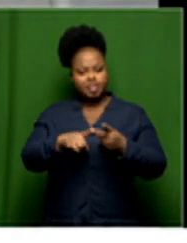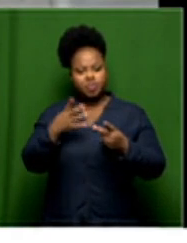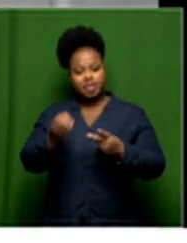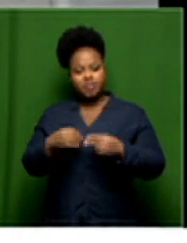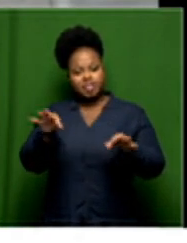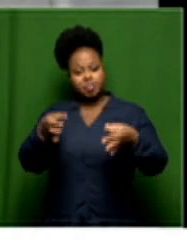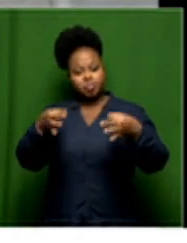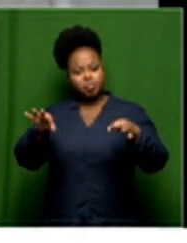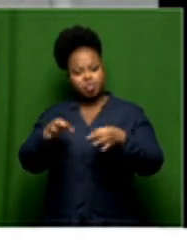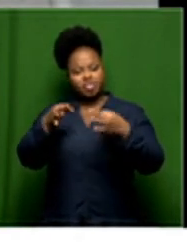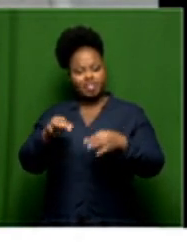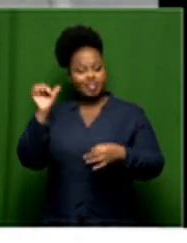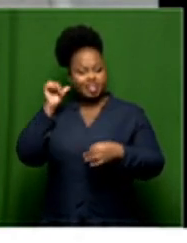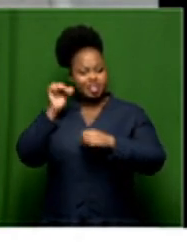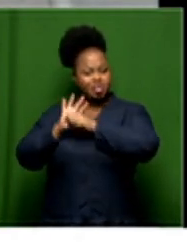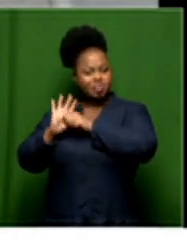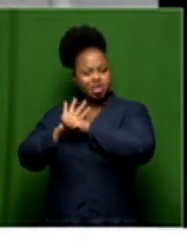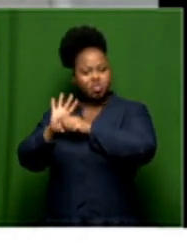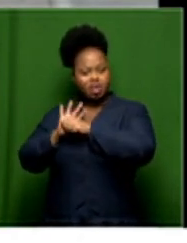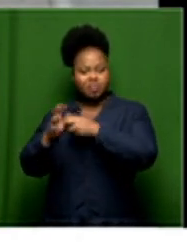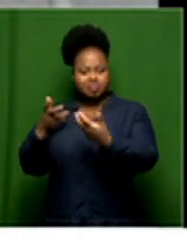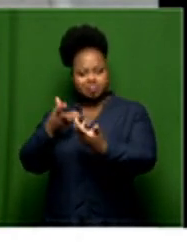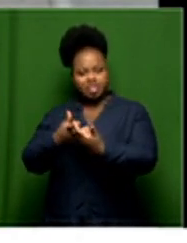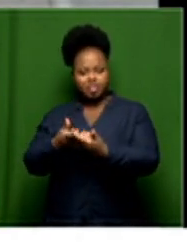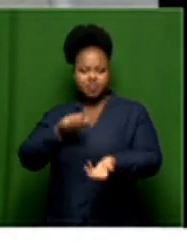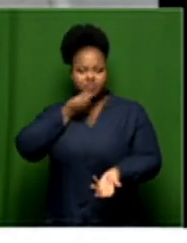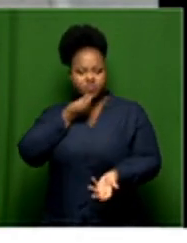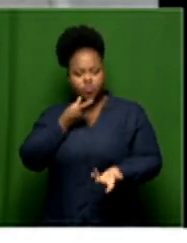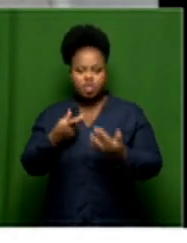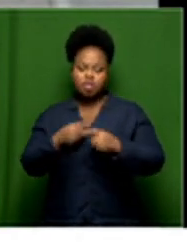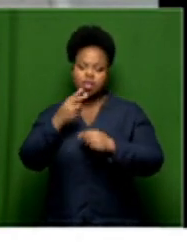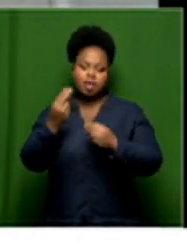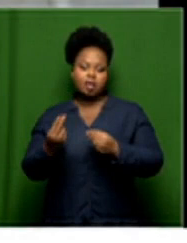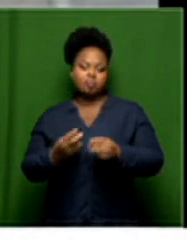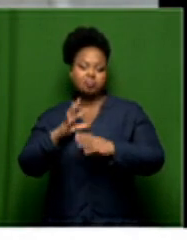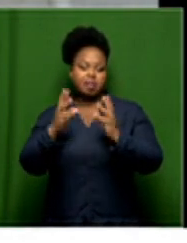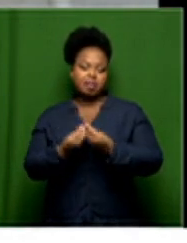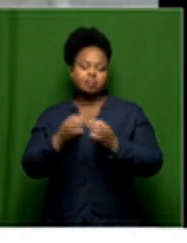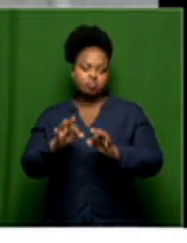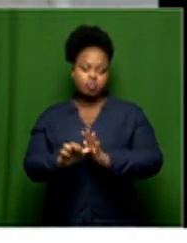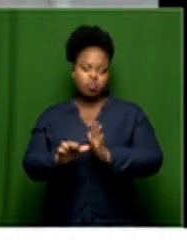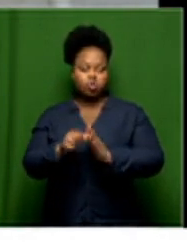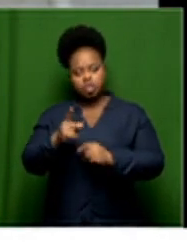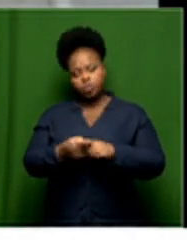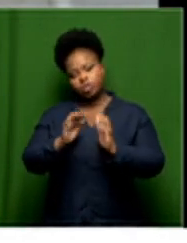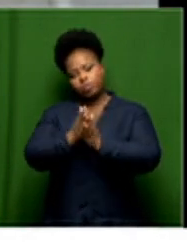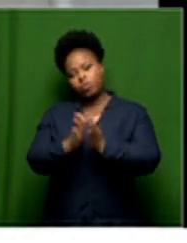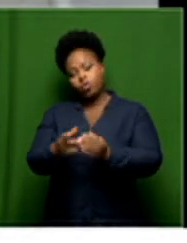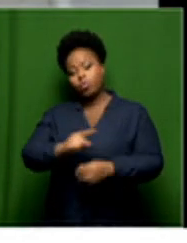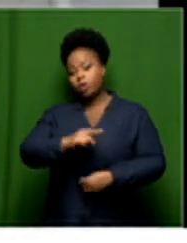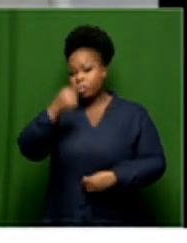got the Spanish playlist playing in the background. Okay. And then, of course, the art is a vital part of the book. We